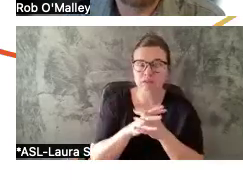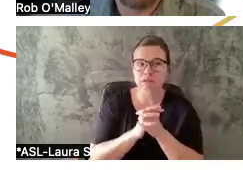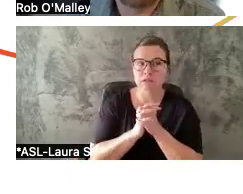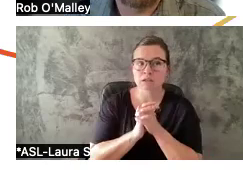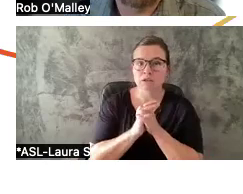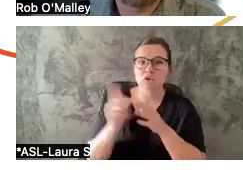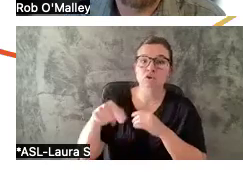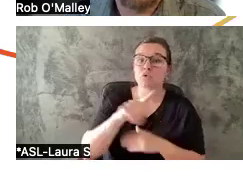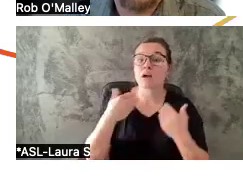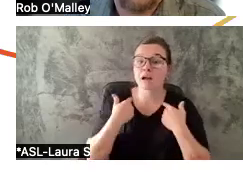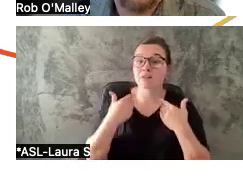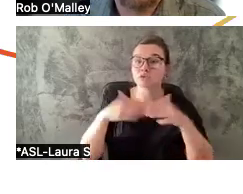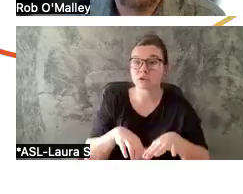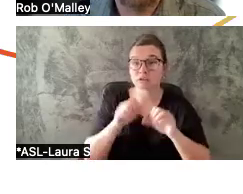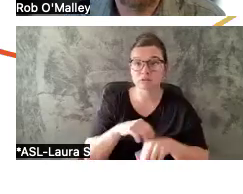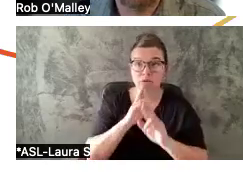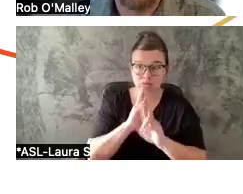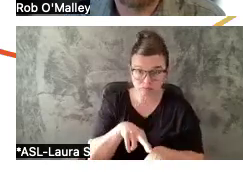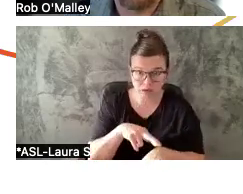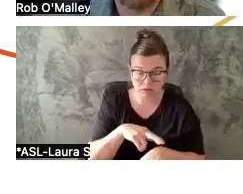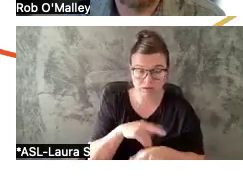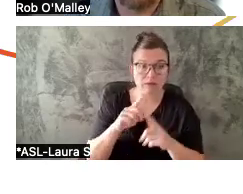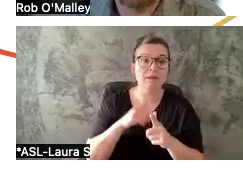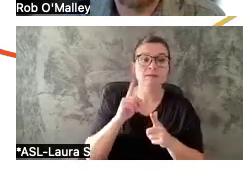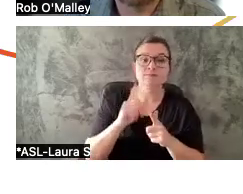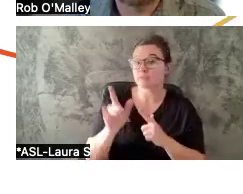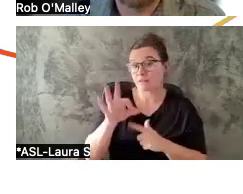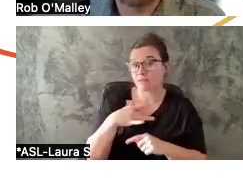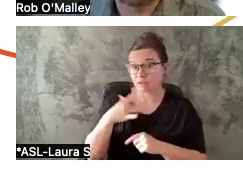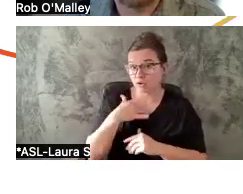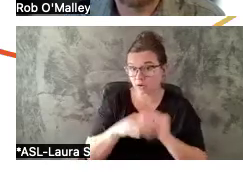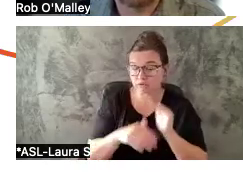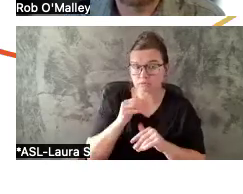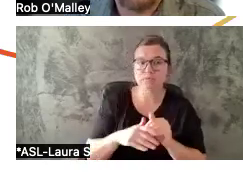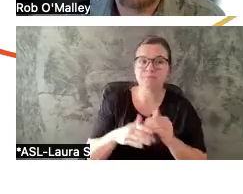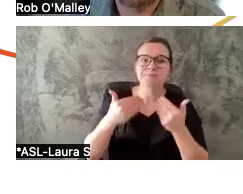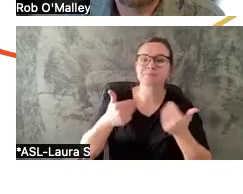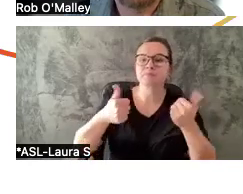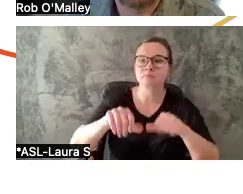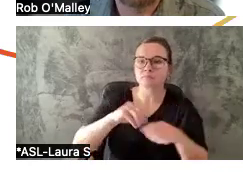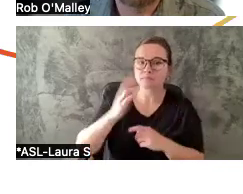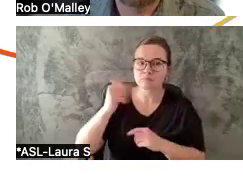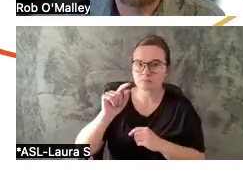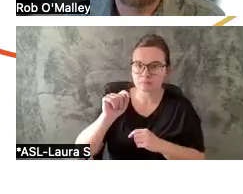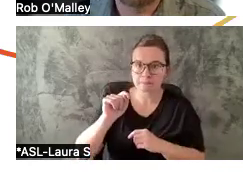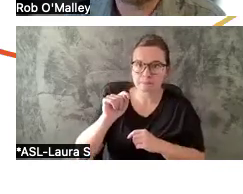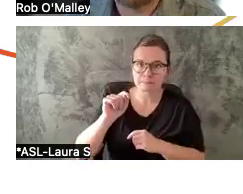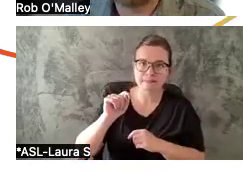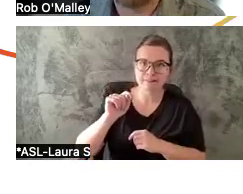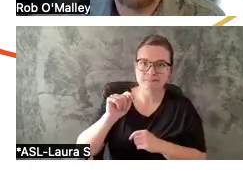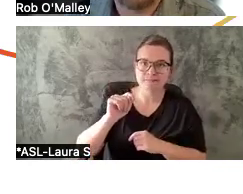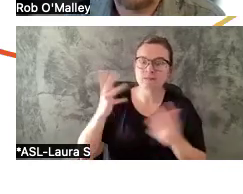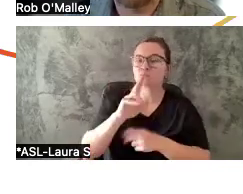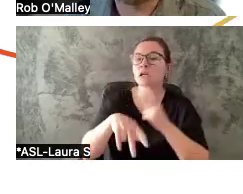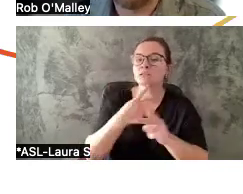if you have a chance to respond to that, then if you're comfortable doing so, just post in chat what kind